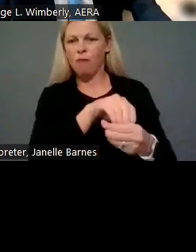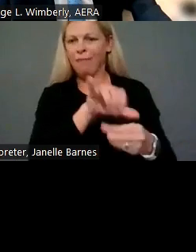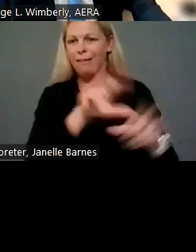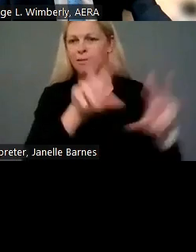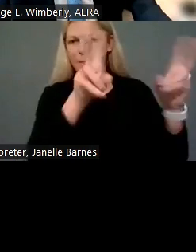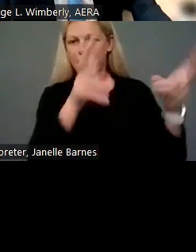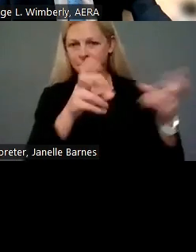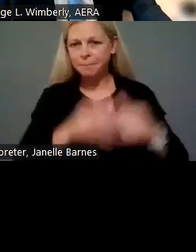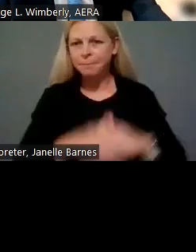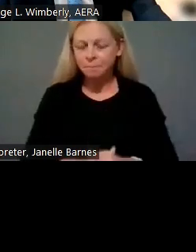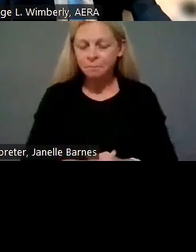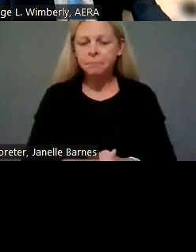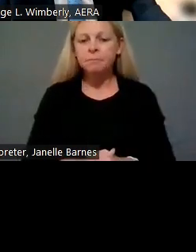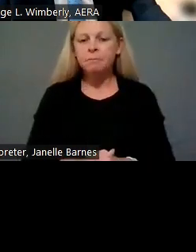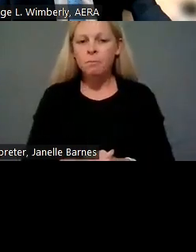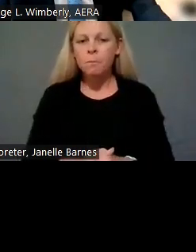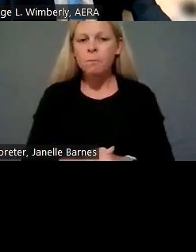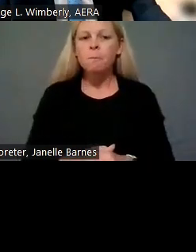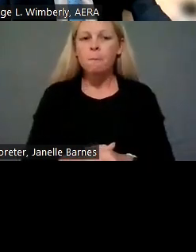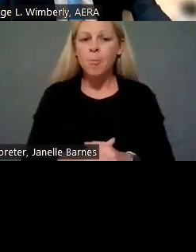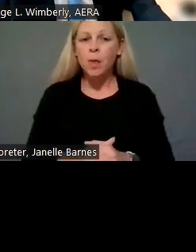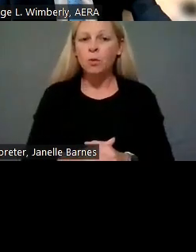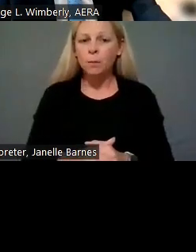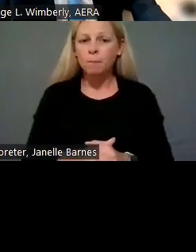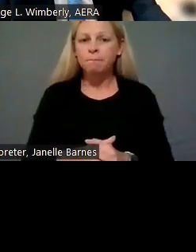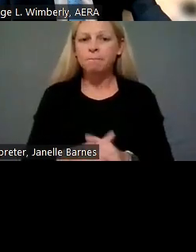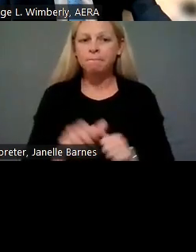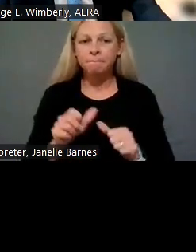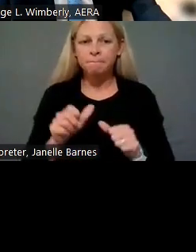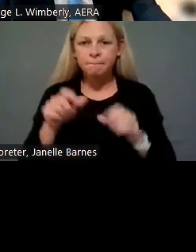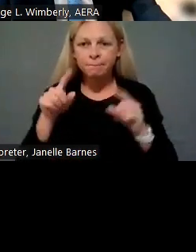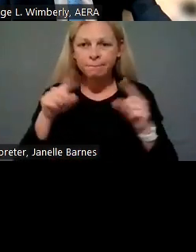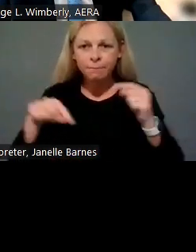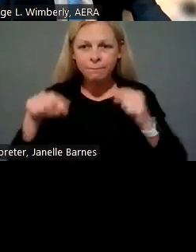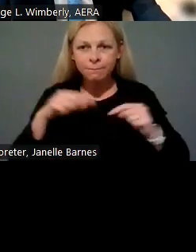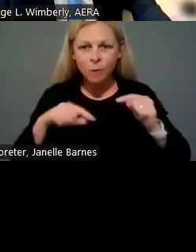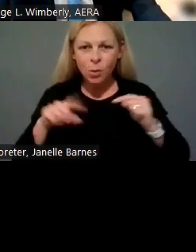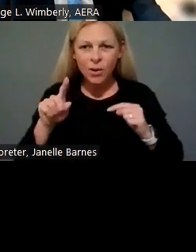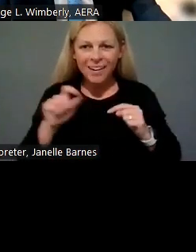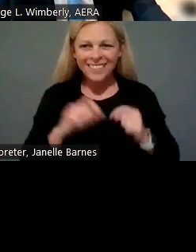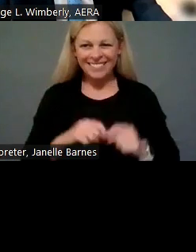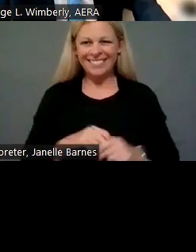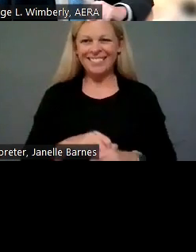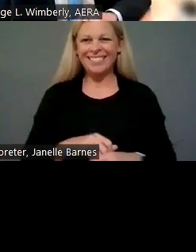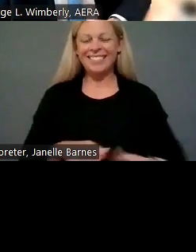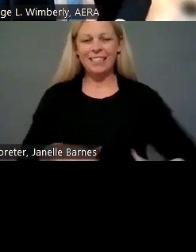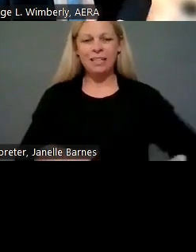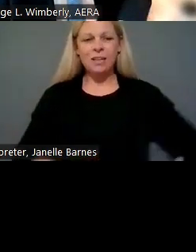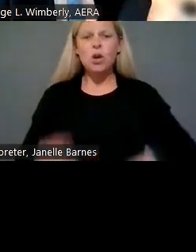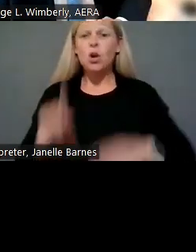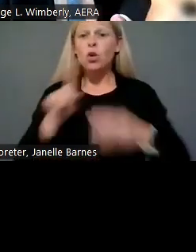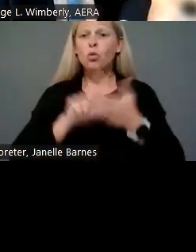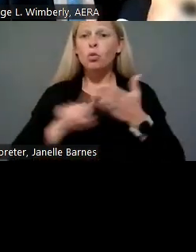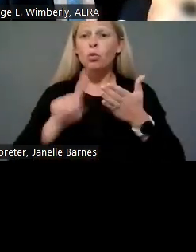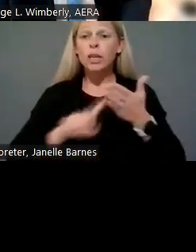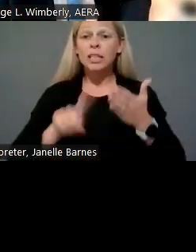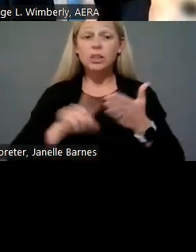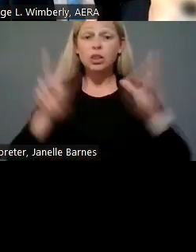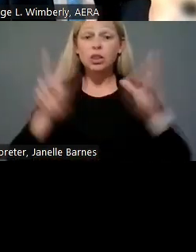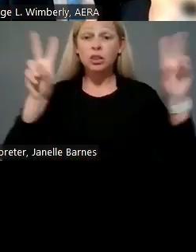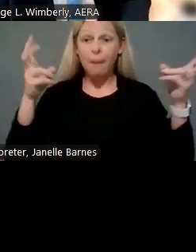So as I talk about that, and go back the other way here, research topics.